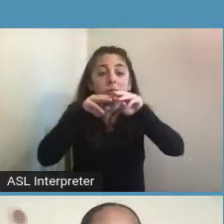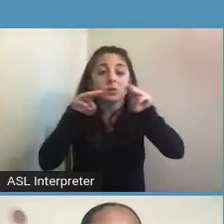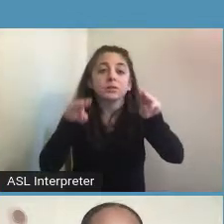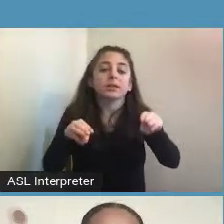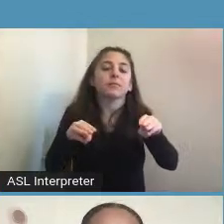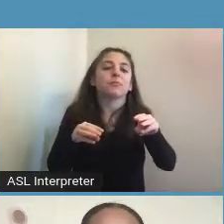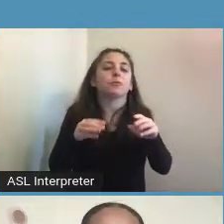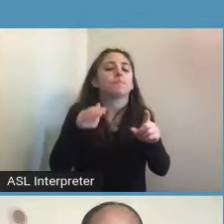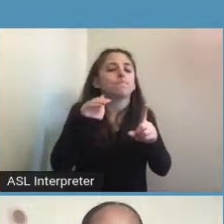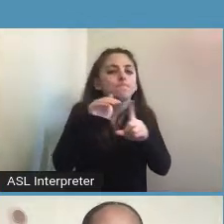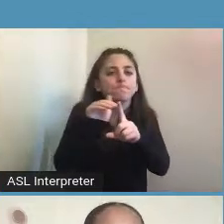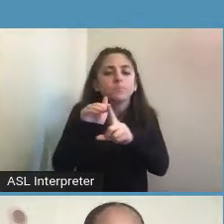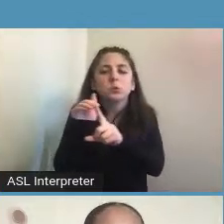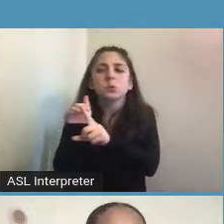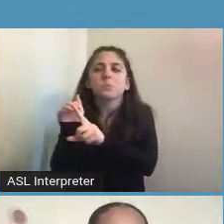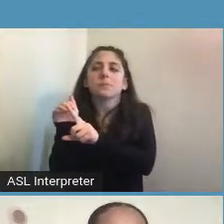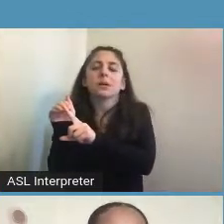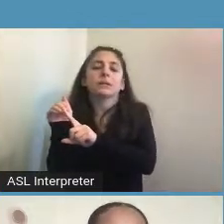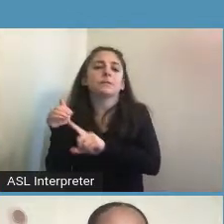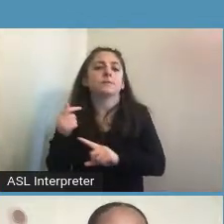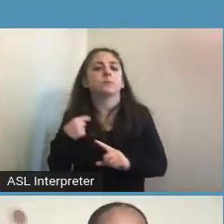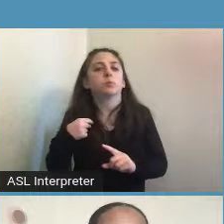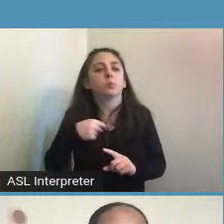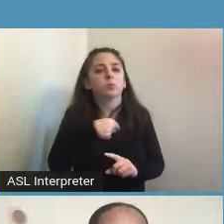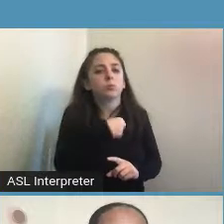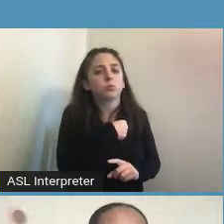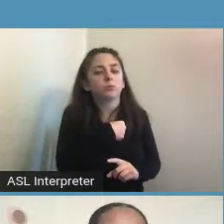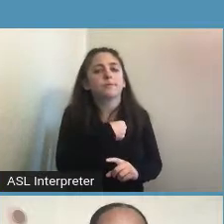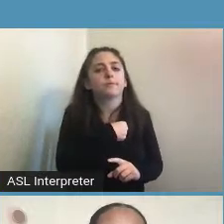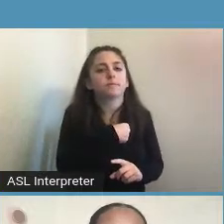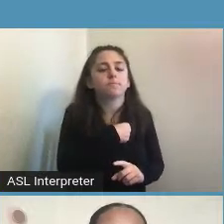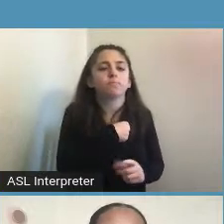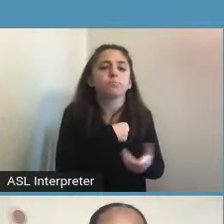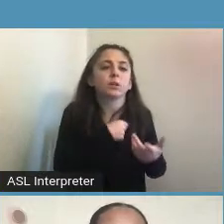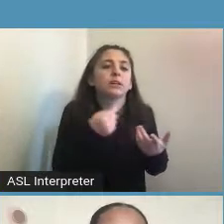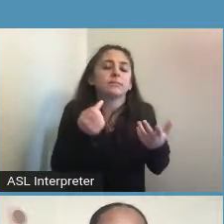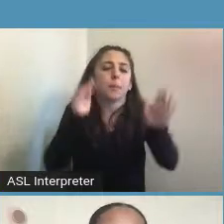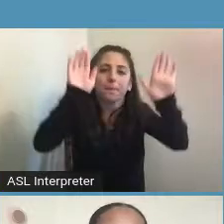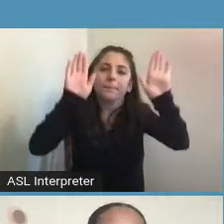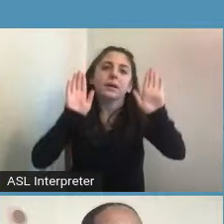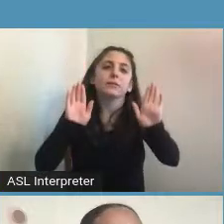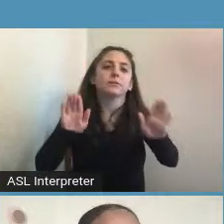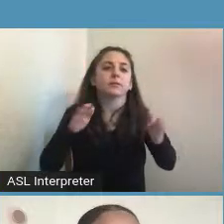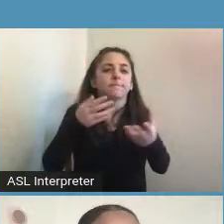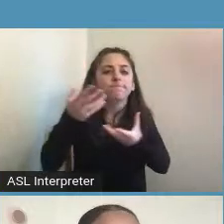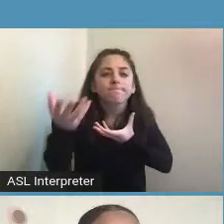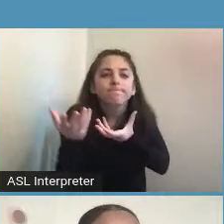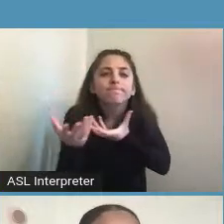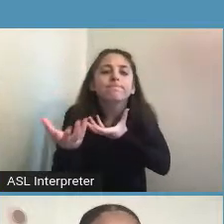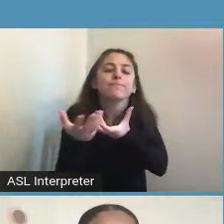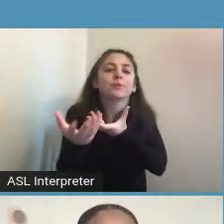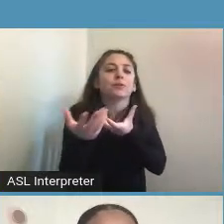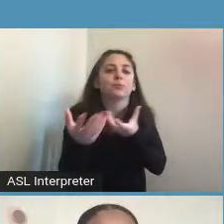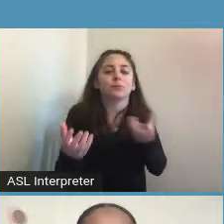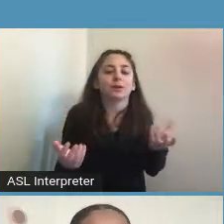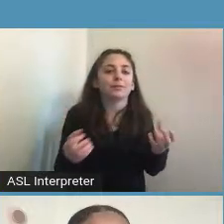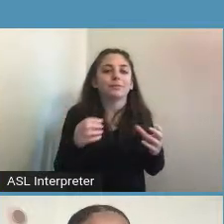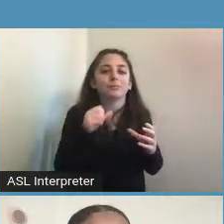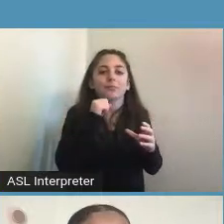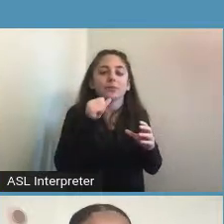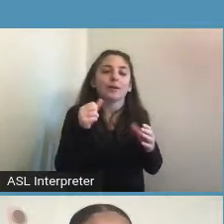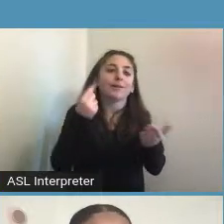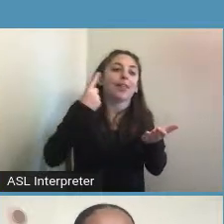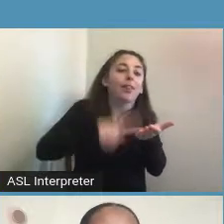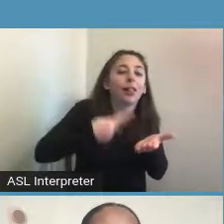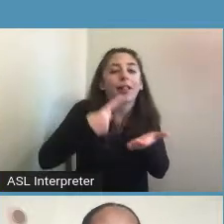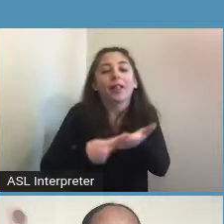not our jobs, and it is great to interact with everyone just as our human selves, right? And not